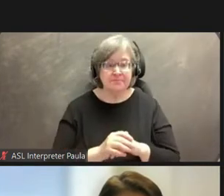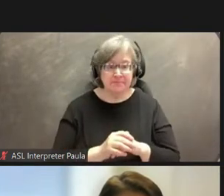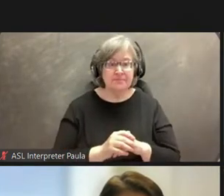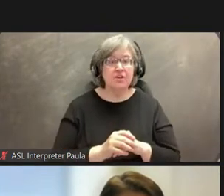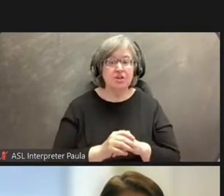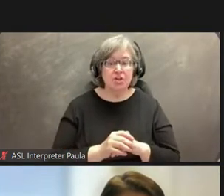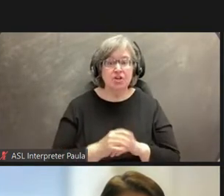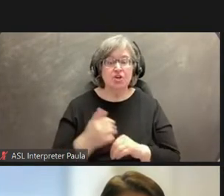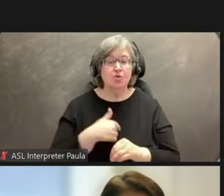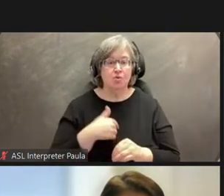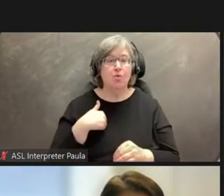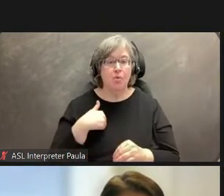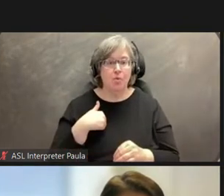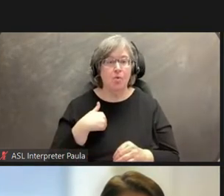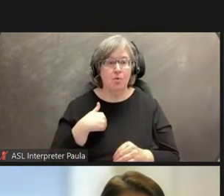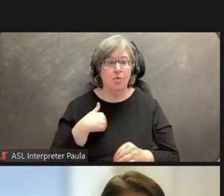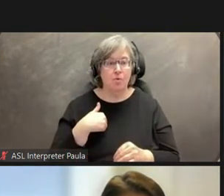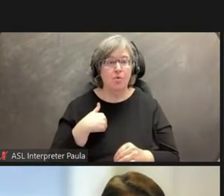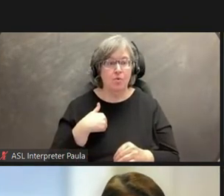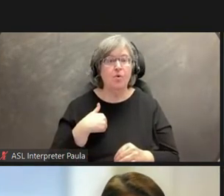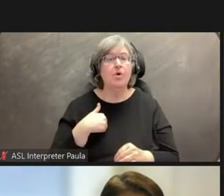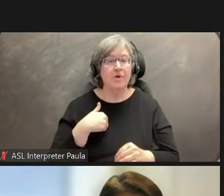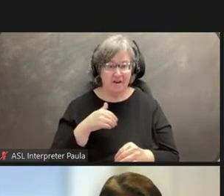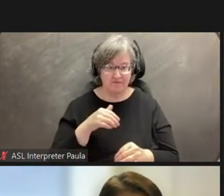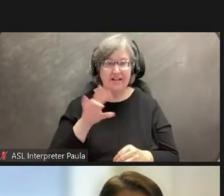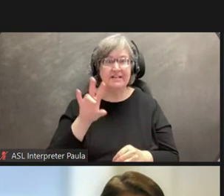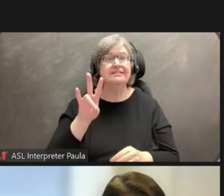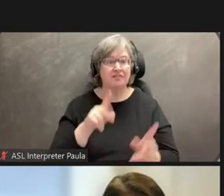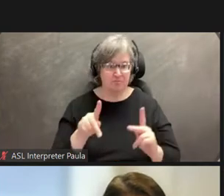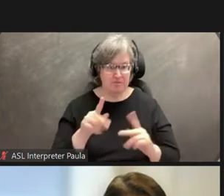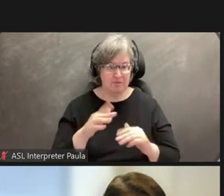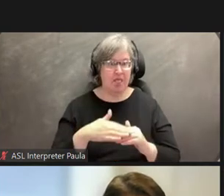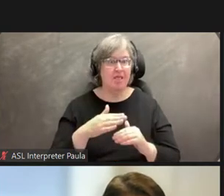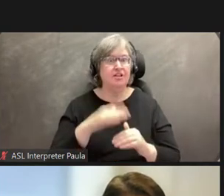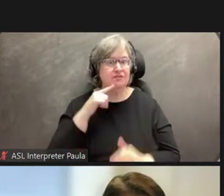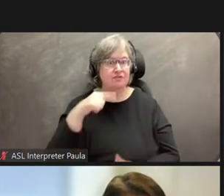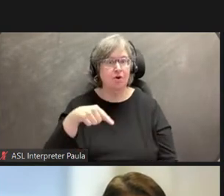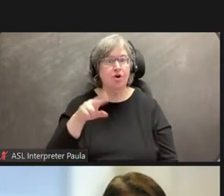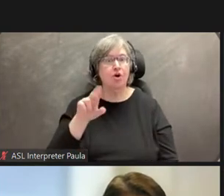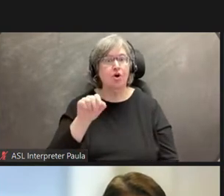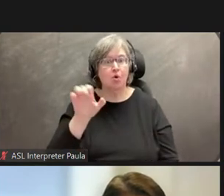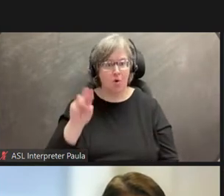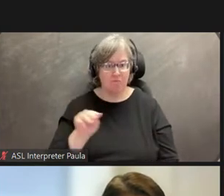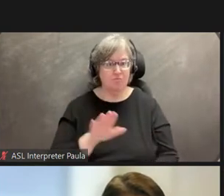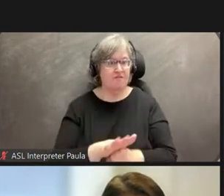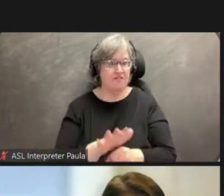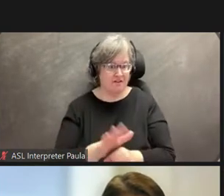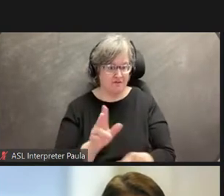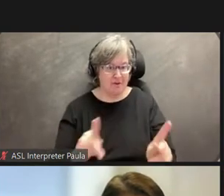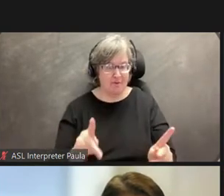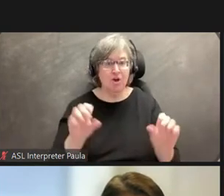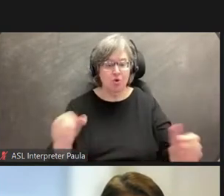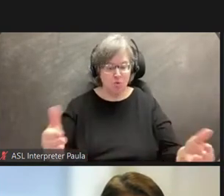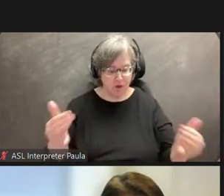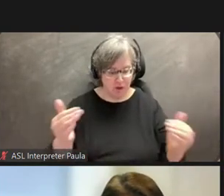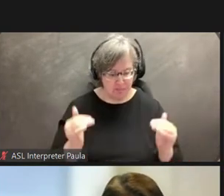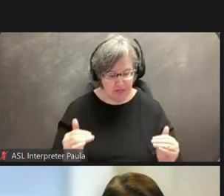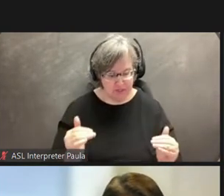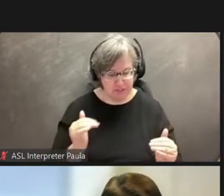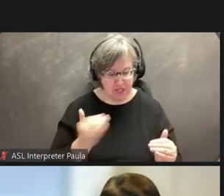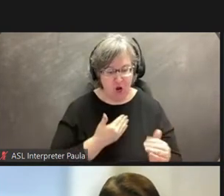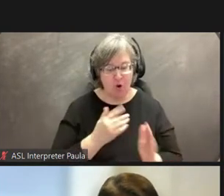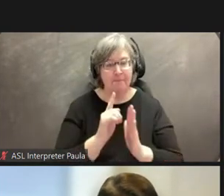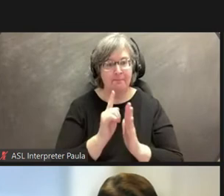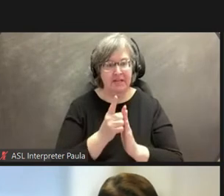it looks like we have a 7-person quorum. We can now move on to our